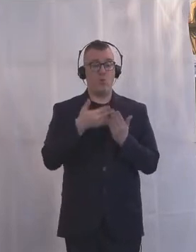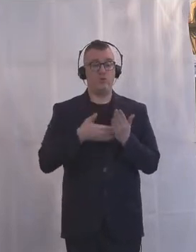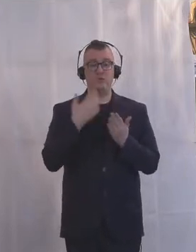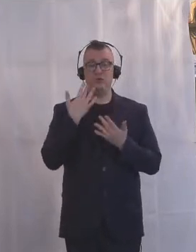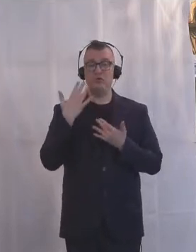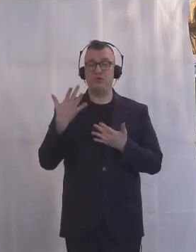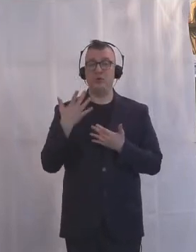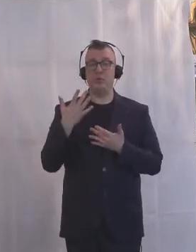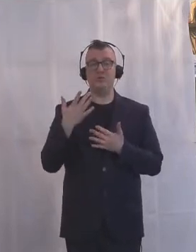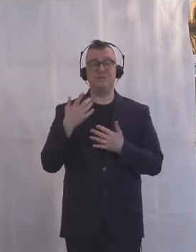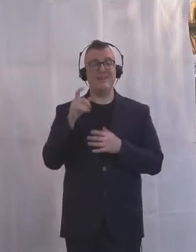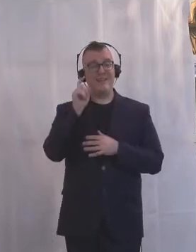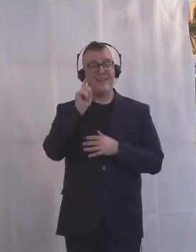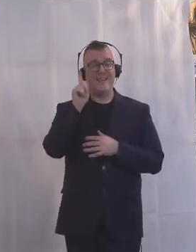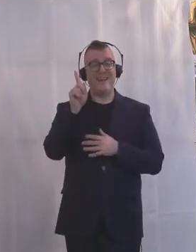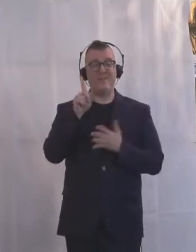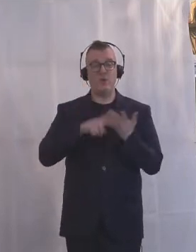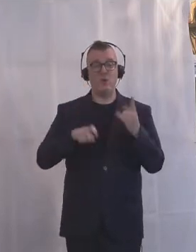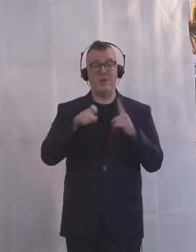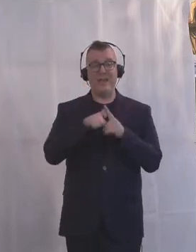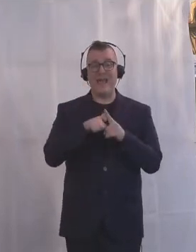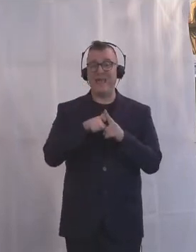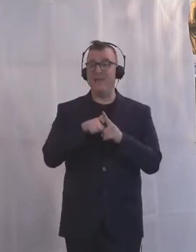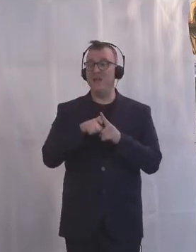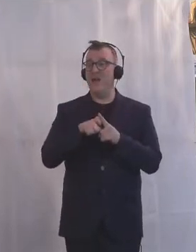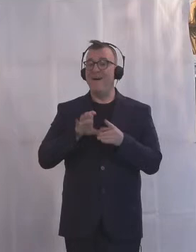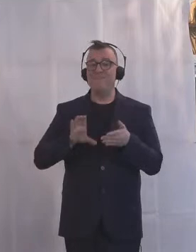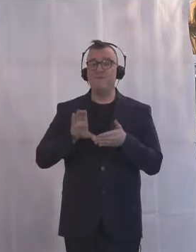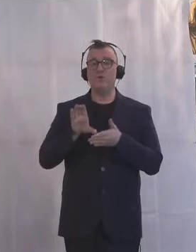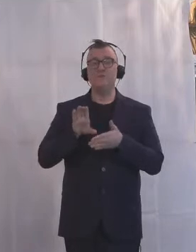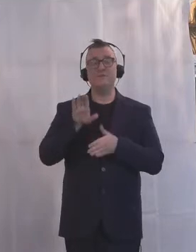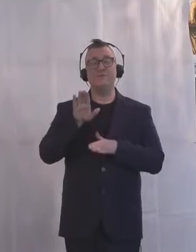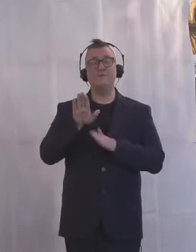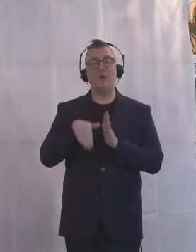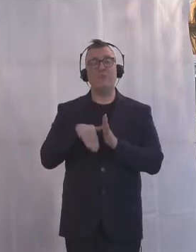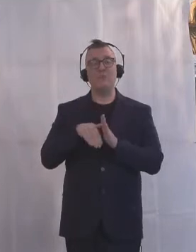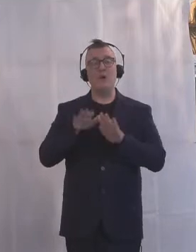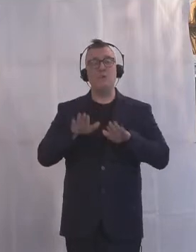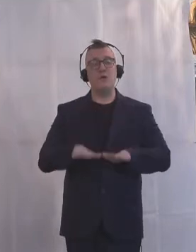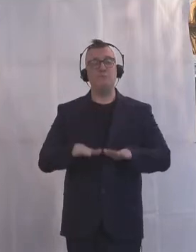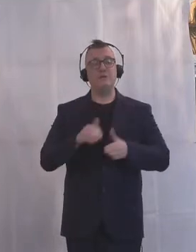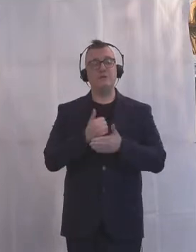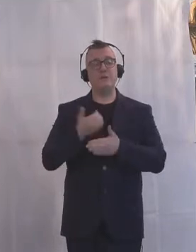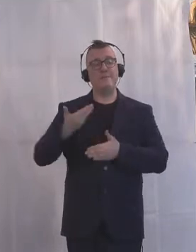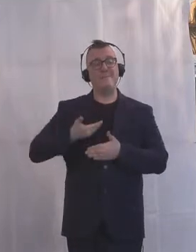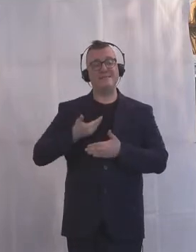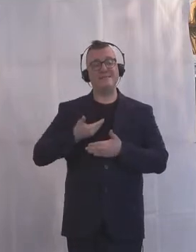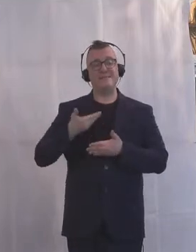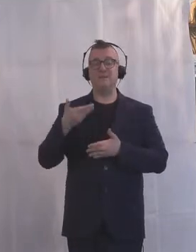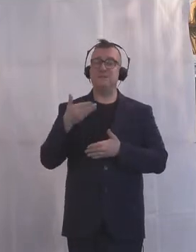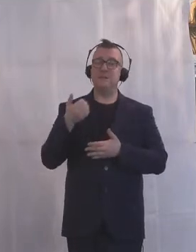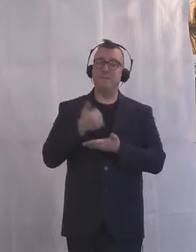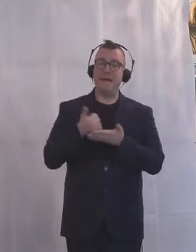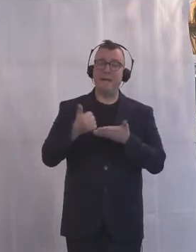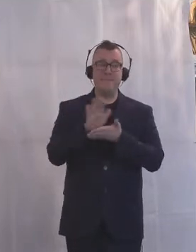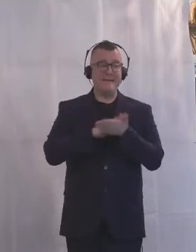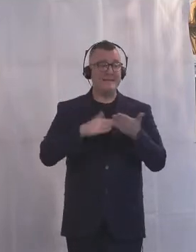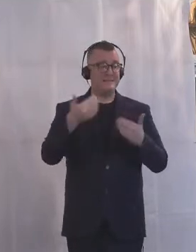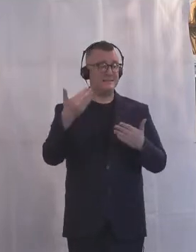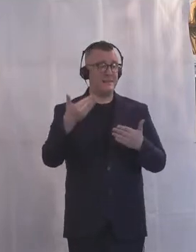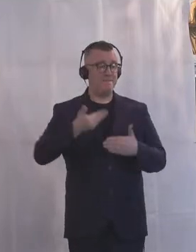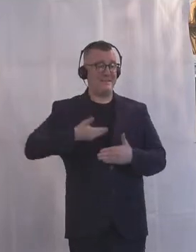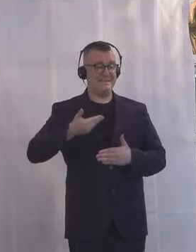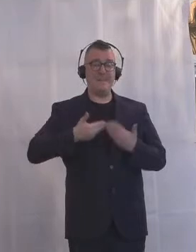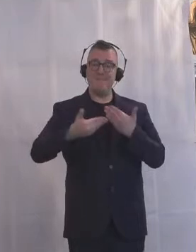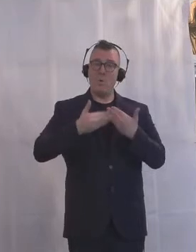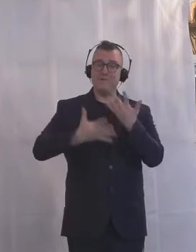UK, followed on by funding from British Business Bank, there are more successful outcomes from those businesses. So that was